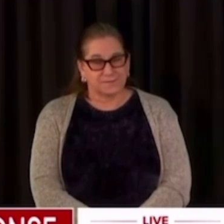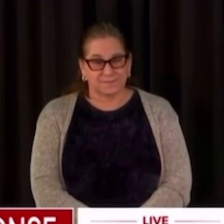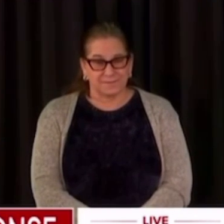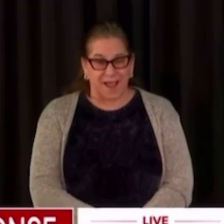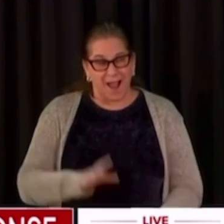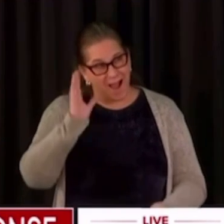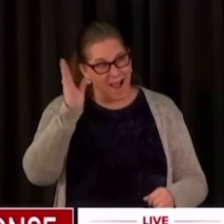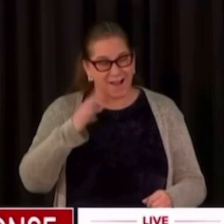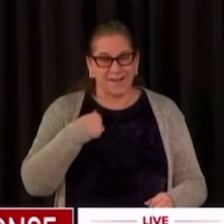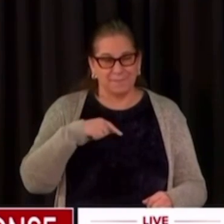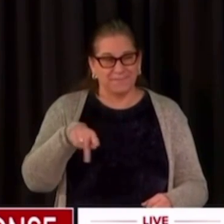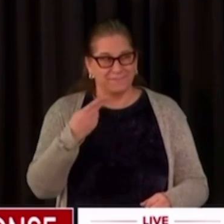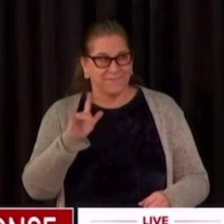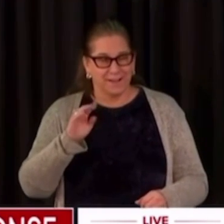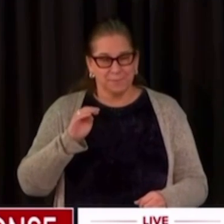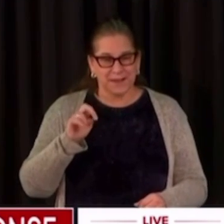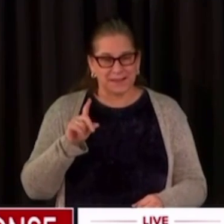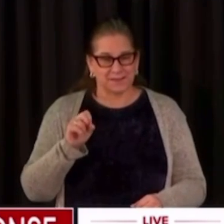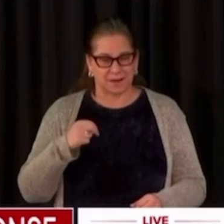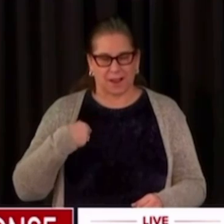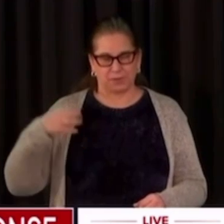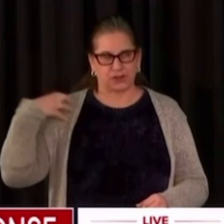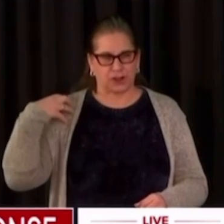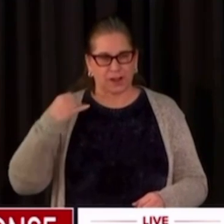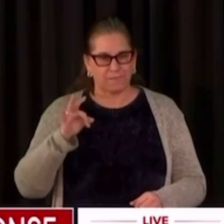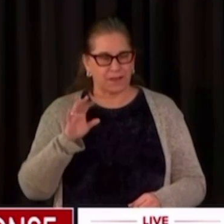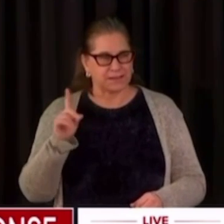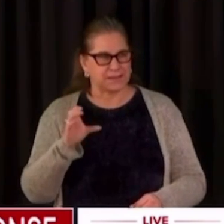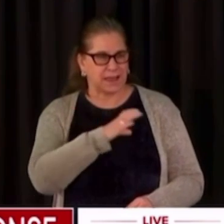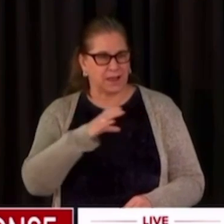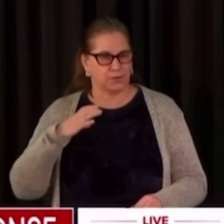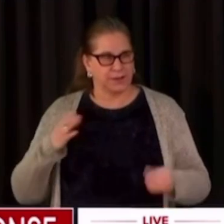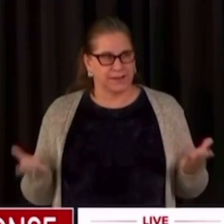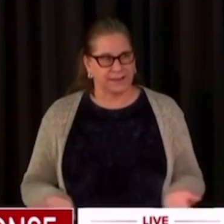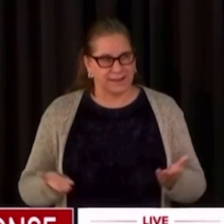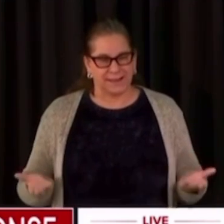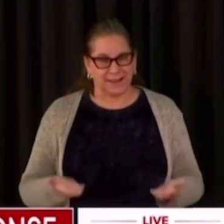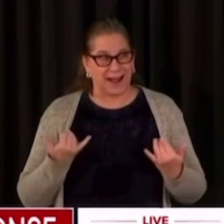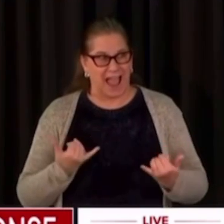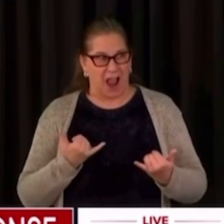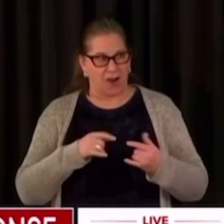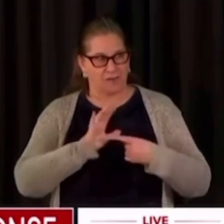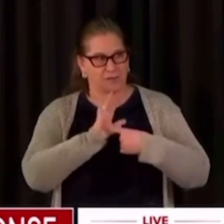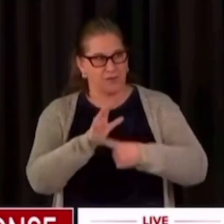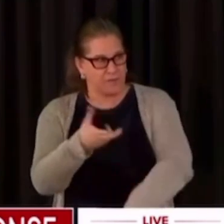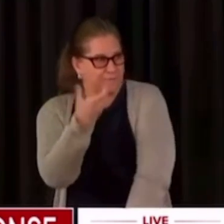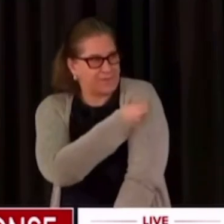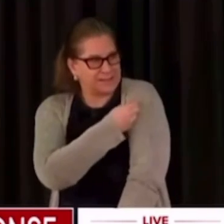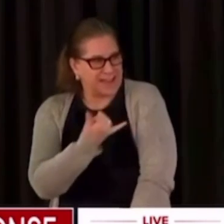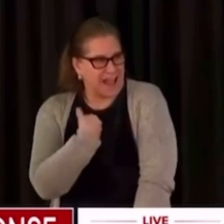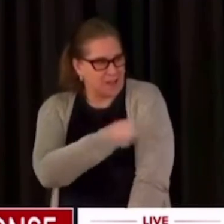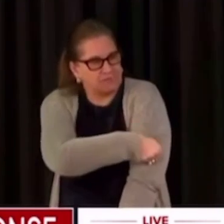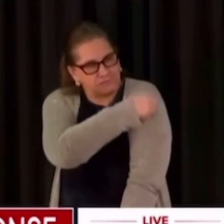I'm Phil Mendelson. I'm Chairman of the Council of the District of Columbia. And I got vaccinated today. I just got vaccinated